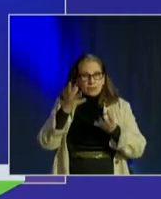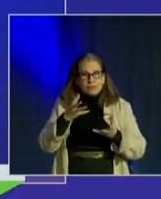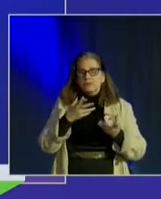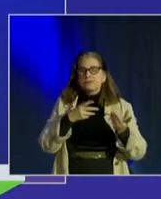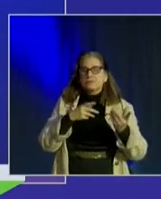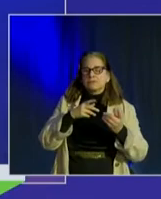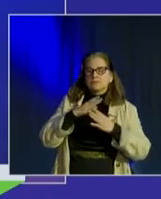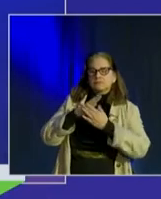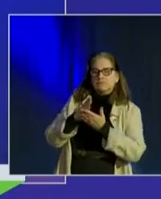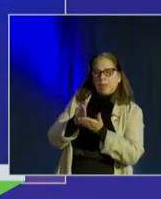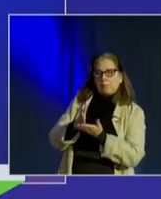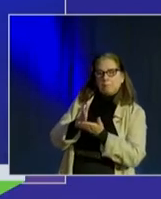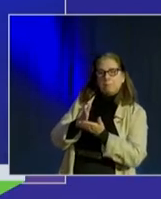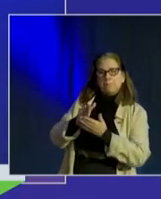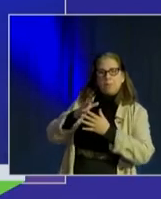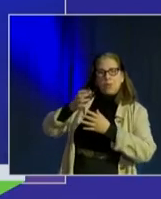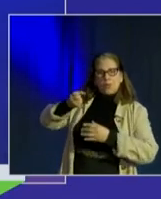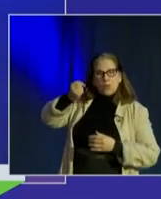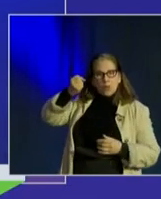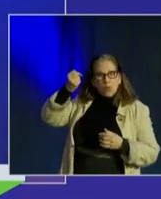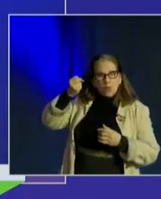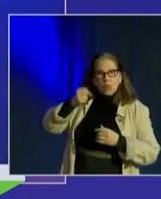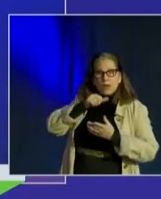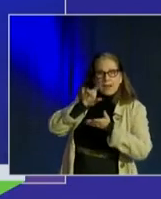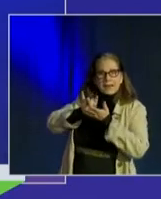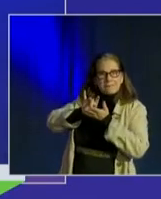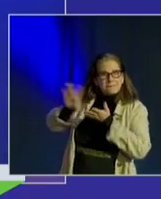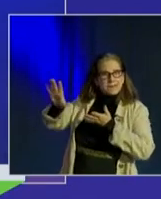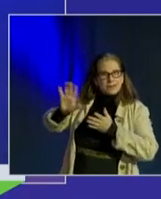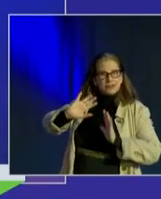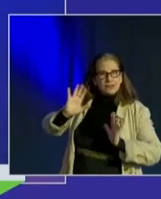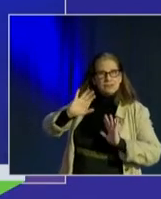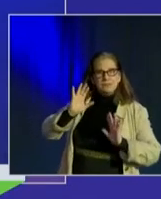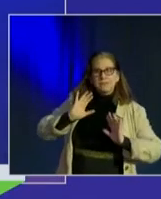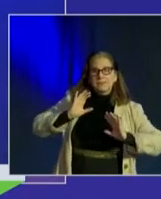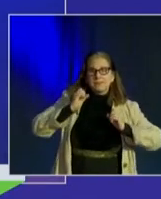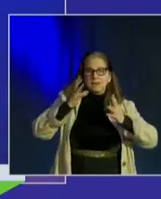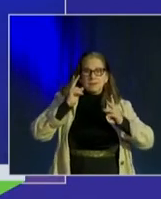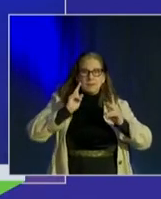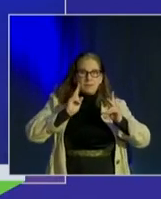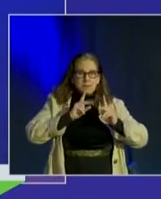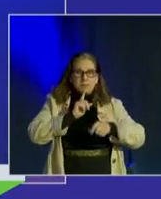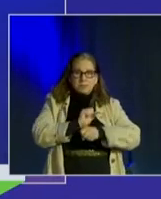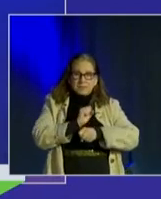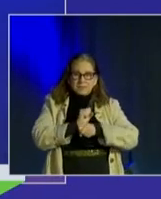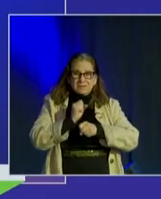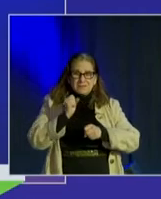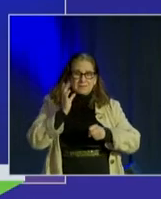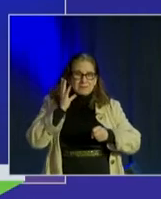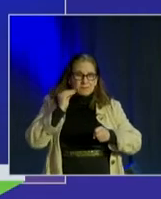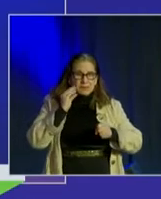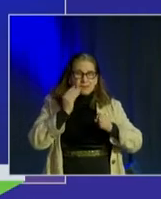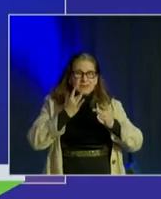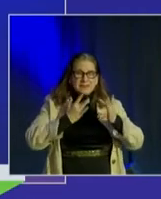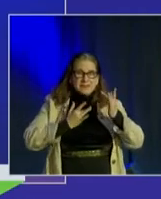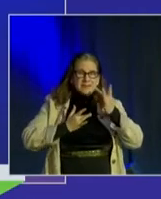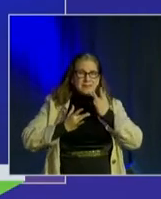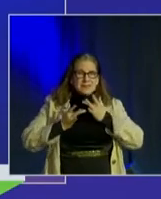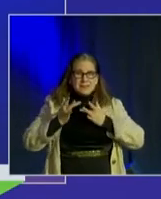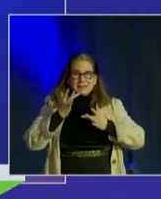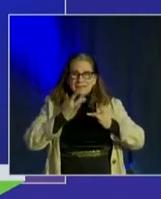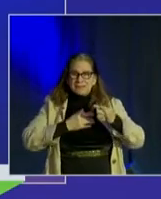of people are experiencing real financial hardship. I should remind you, though, if you are able to pay, you should